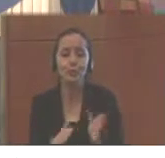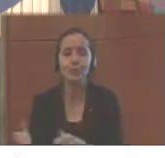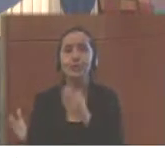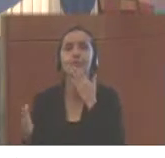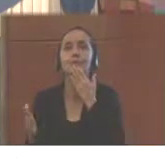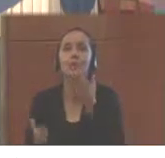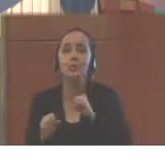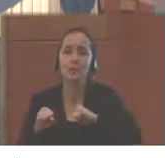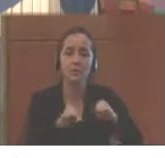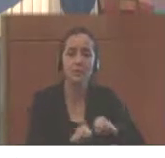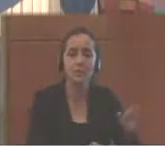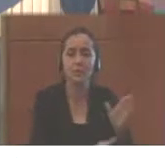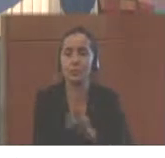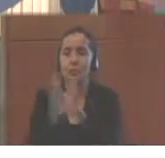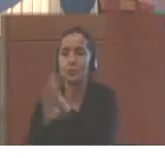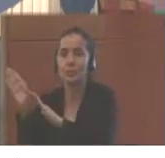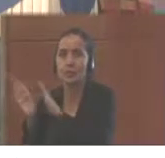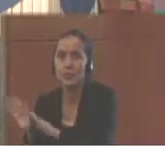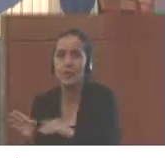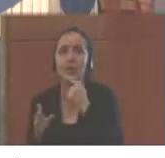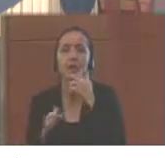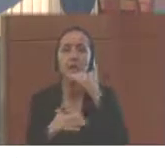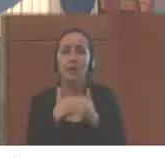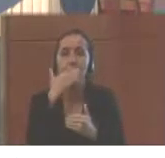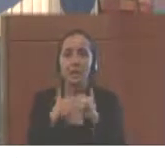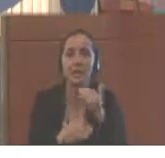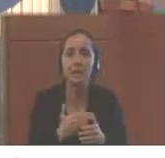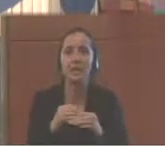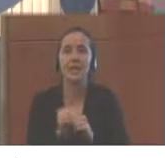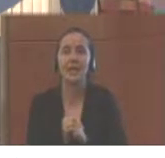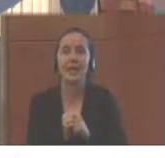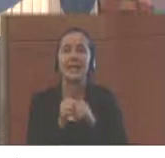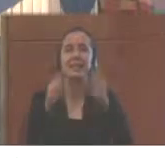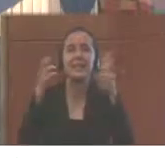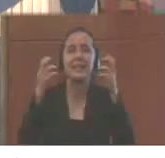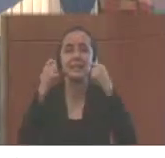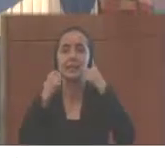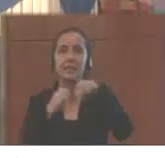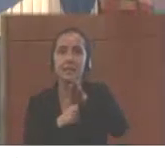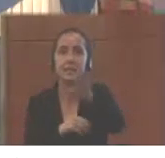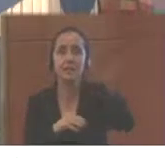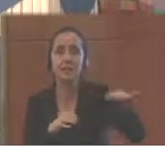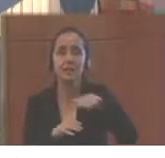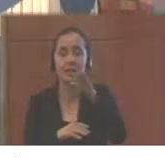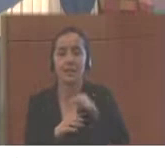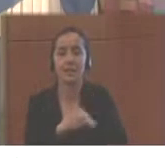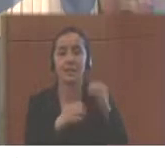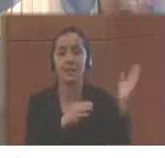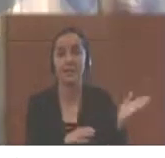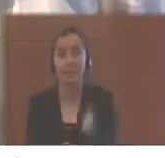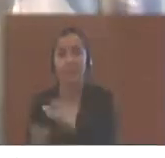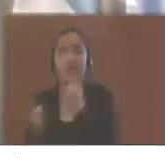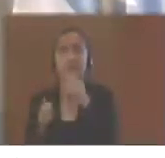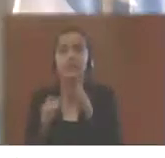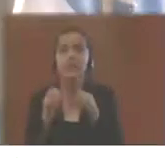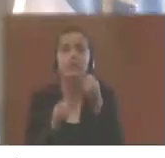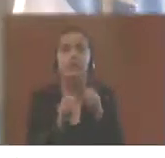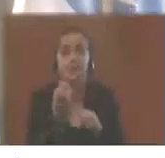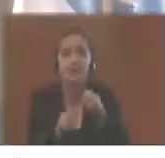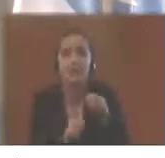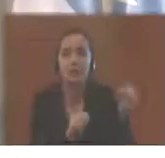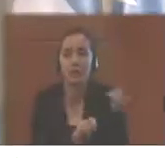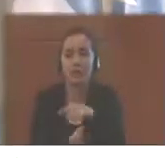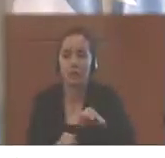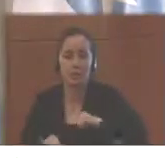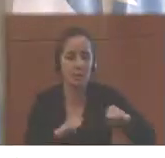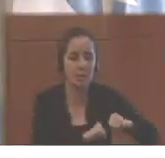have developed processes to consolidate its capacities in risk management and adverse effects of disasters, to